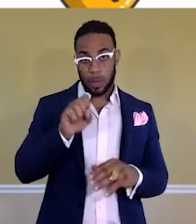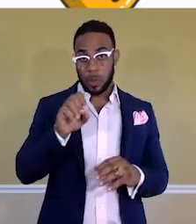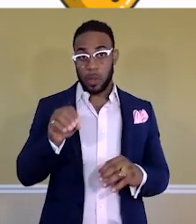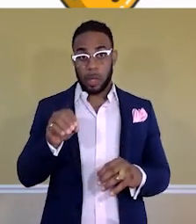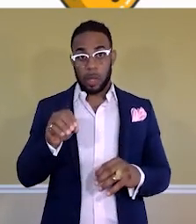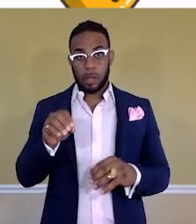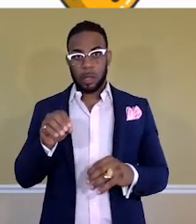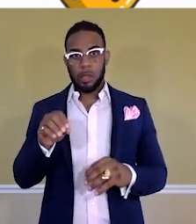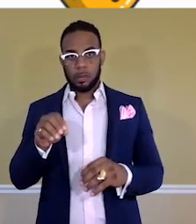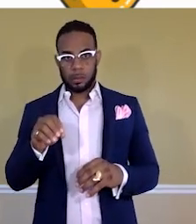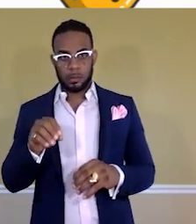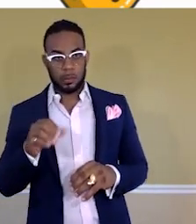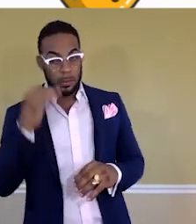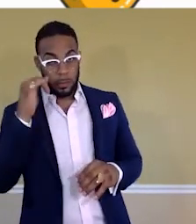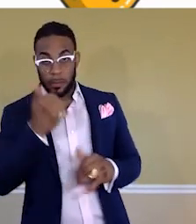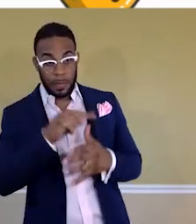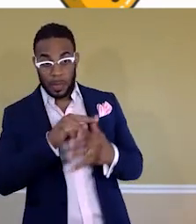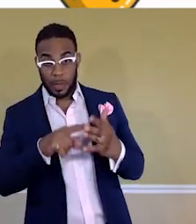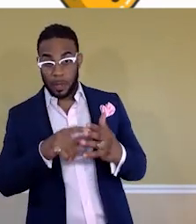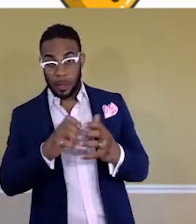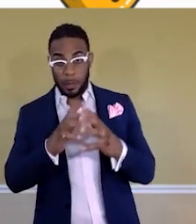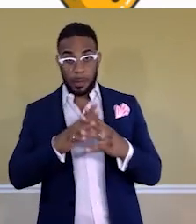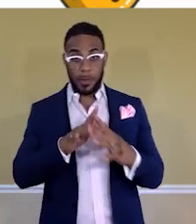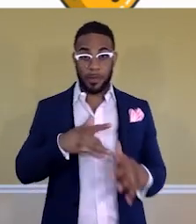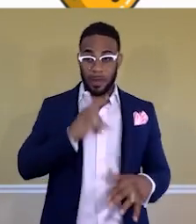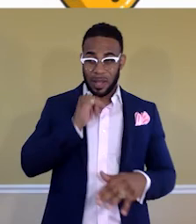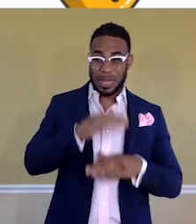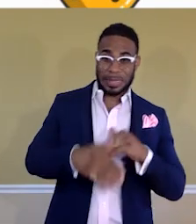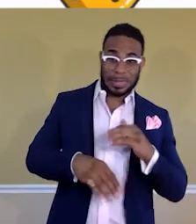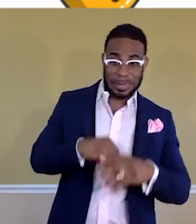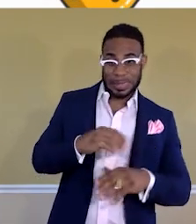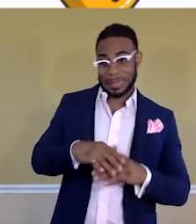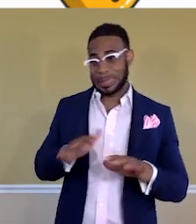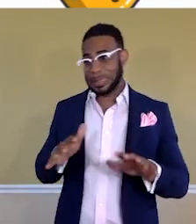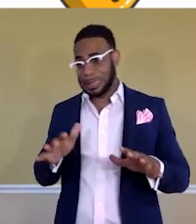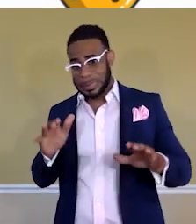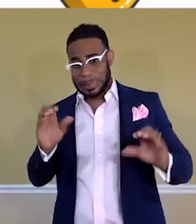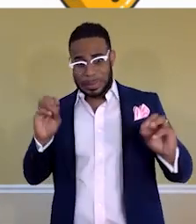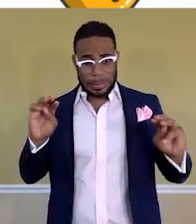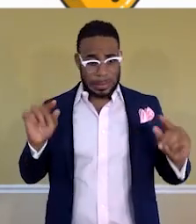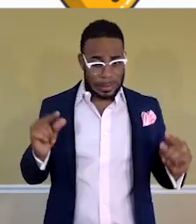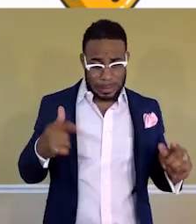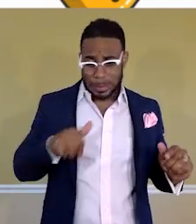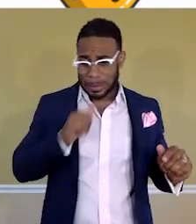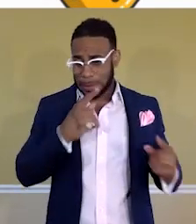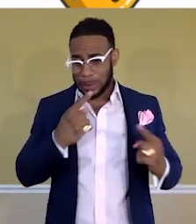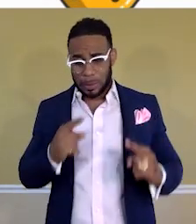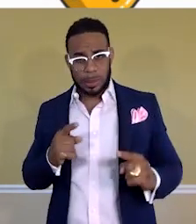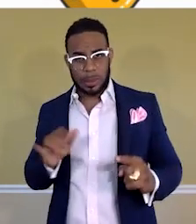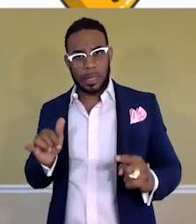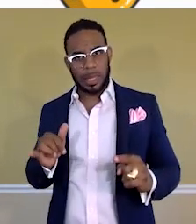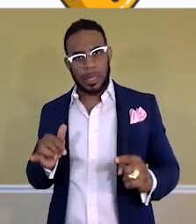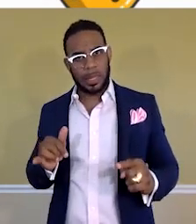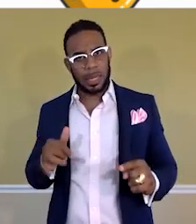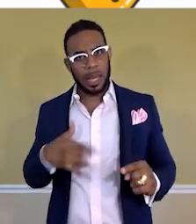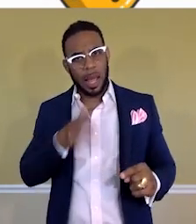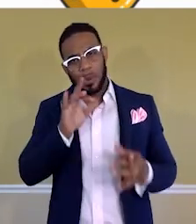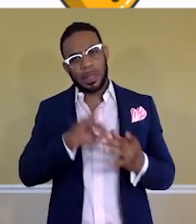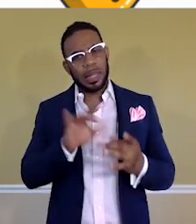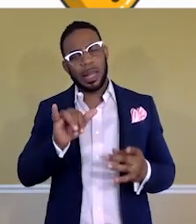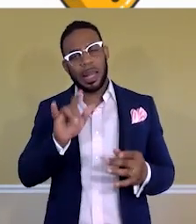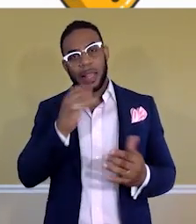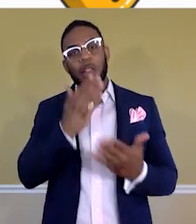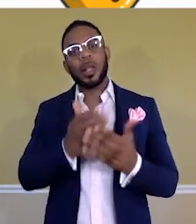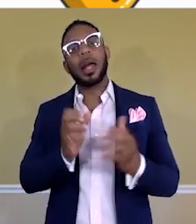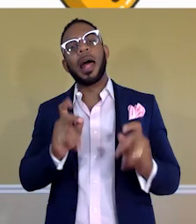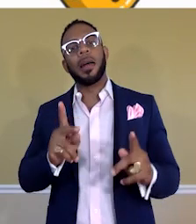So, if any of this feels really uncomfortable and you're like, gosh, like this isn't working, like I would say like that's a